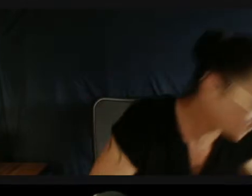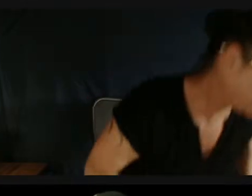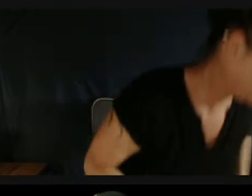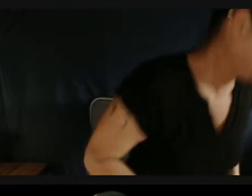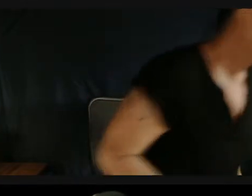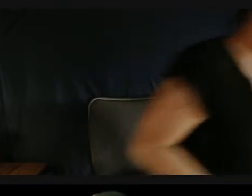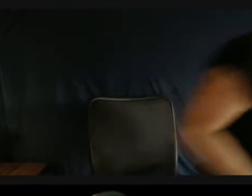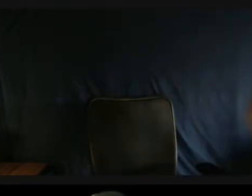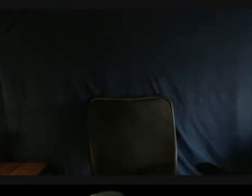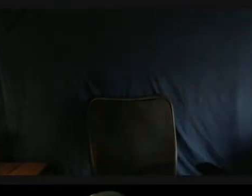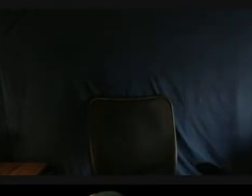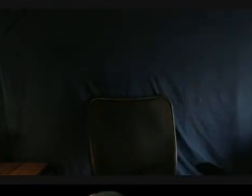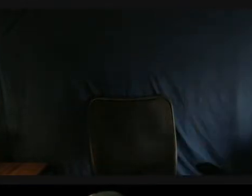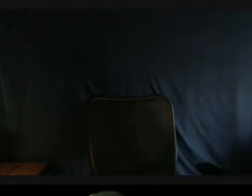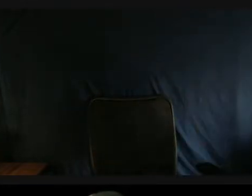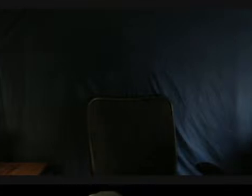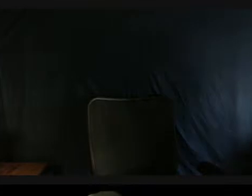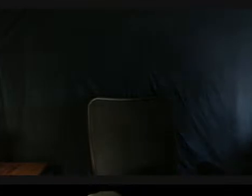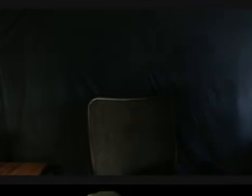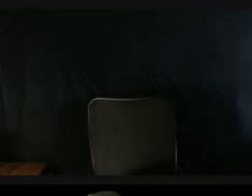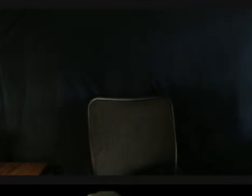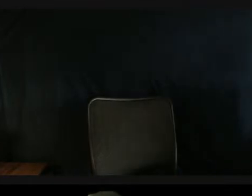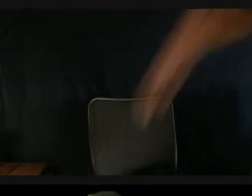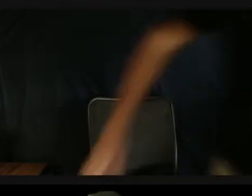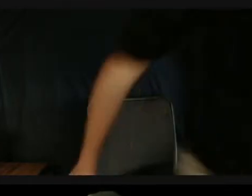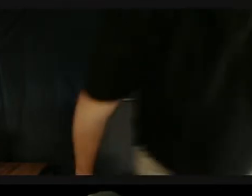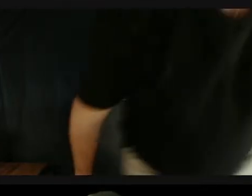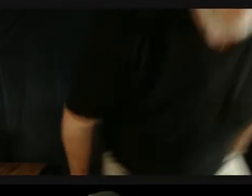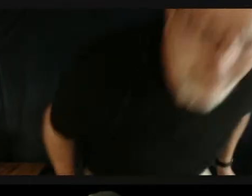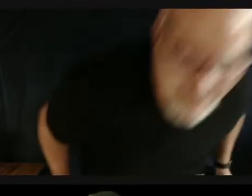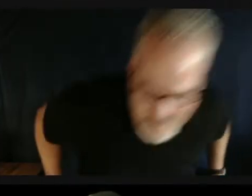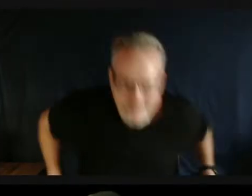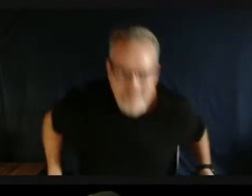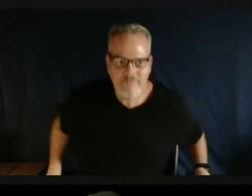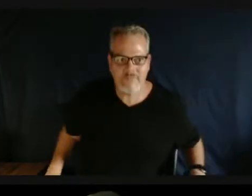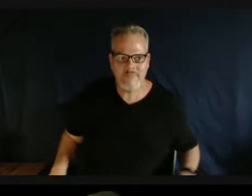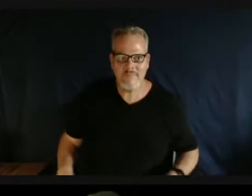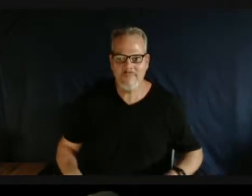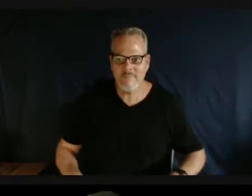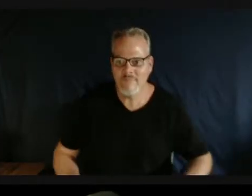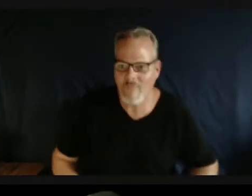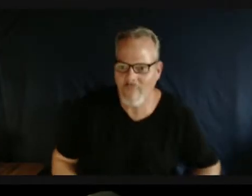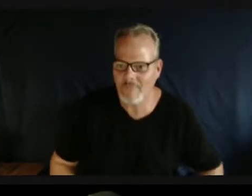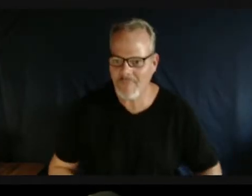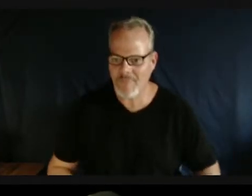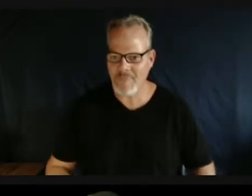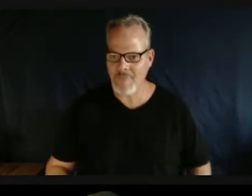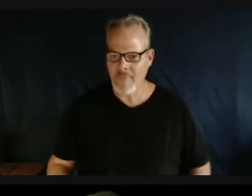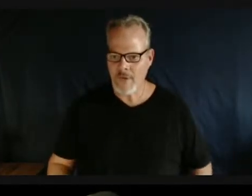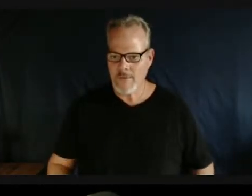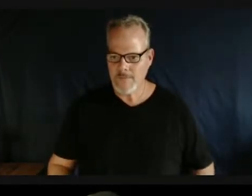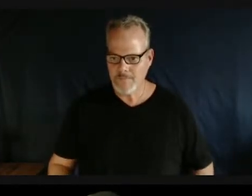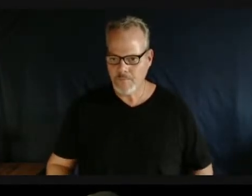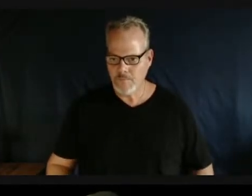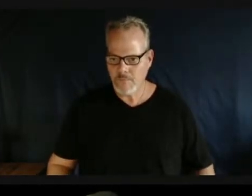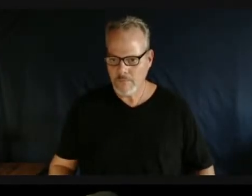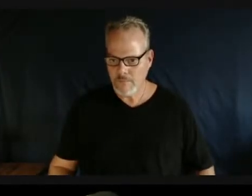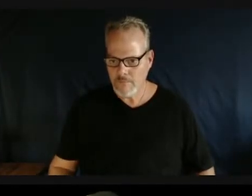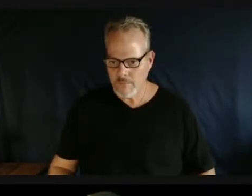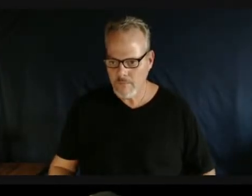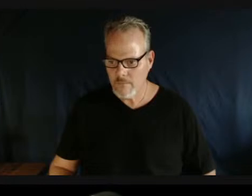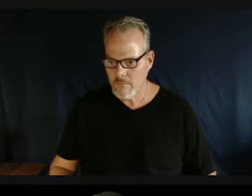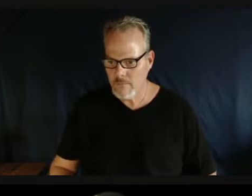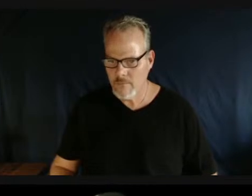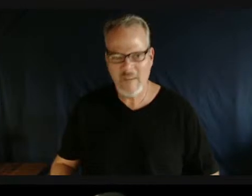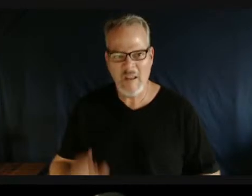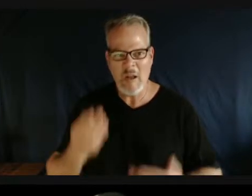camera looking at the summit. There's a little bit of, looks like a little bit of extra sulfur deposits there, and then there's some down here visible. Not the best angle. Maybe I